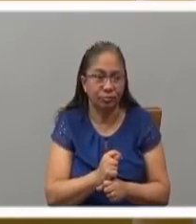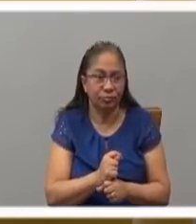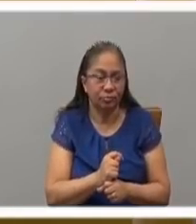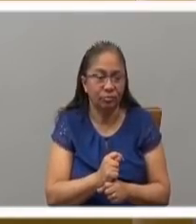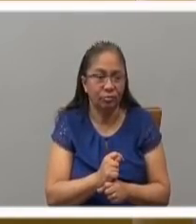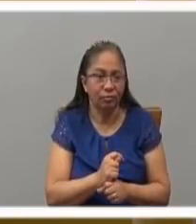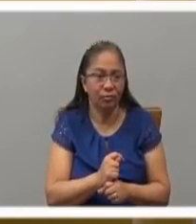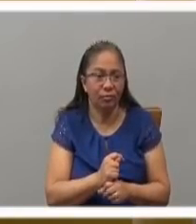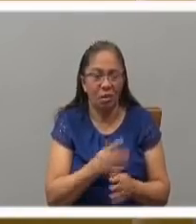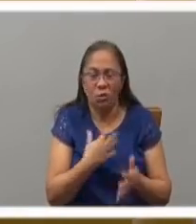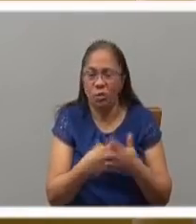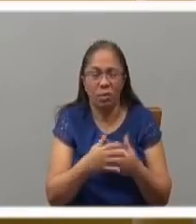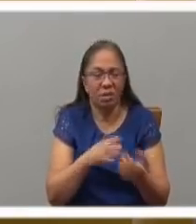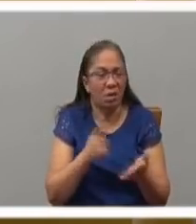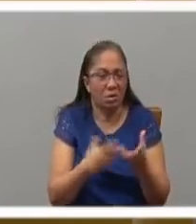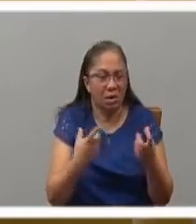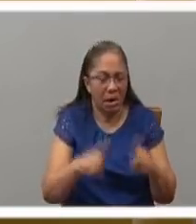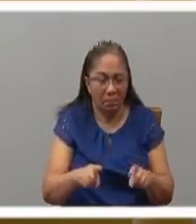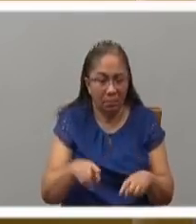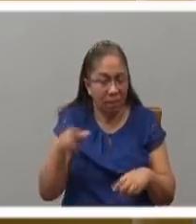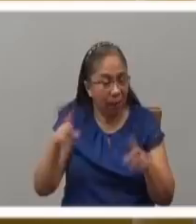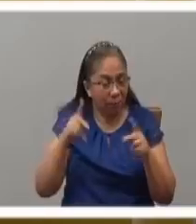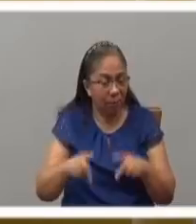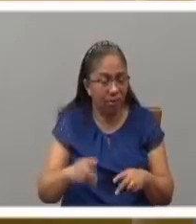no matter what.